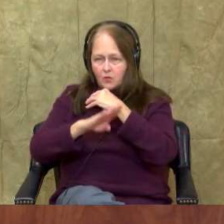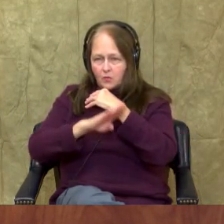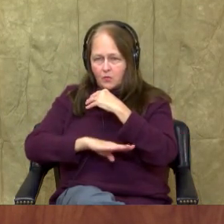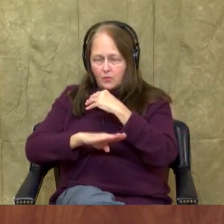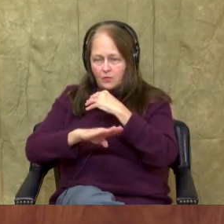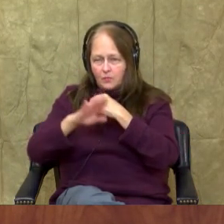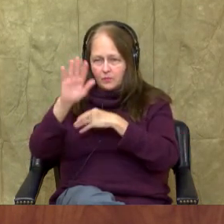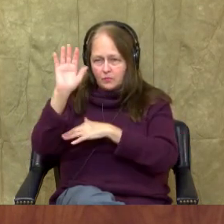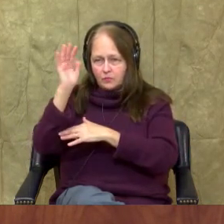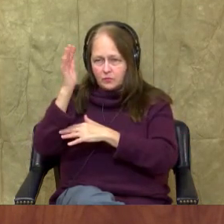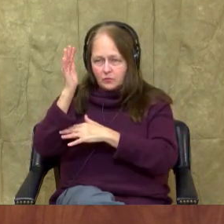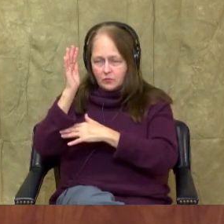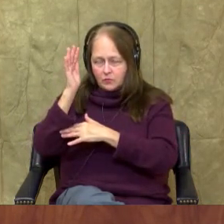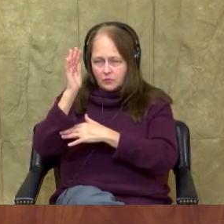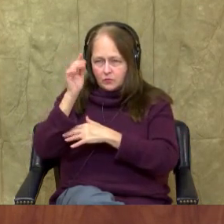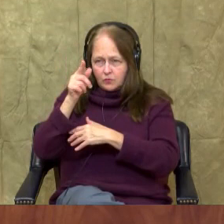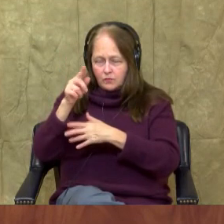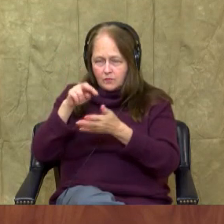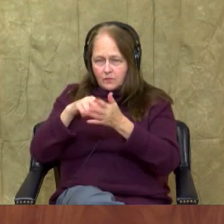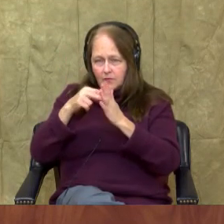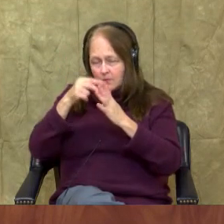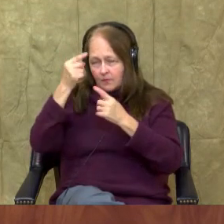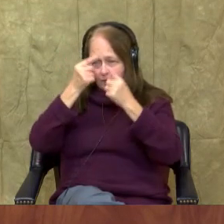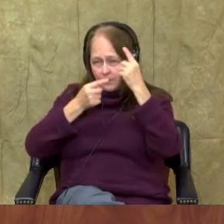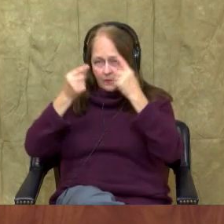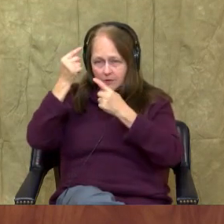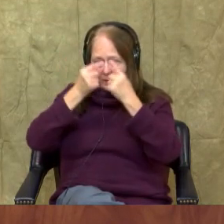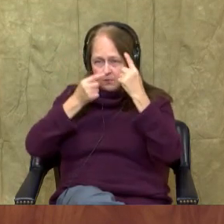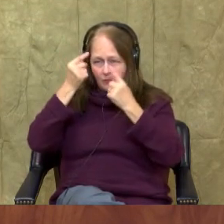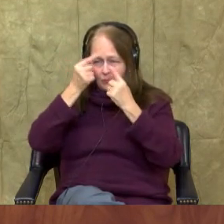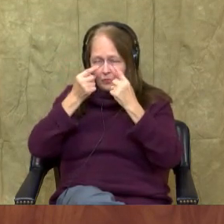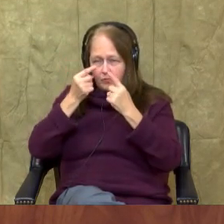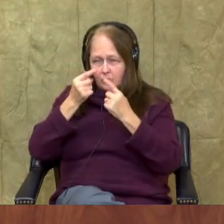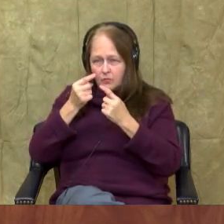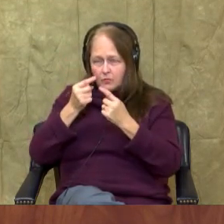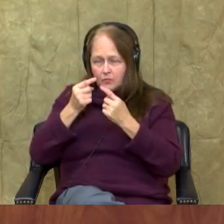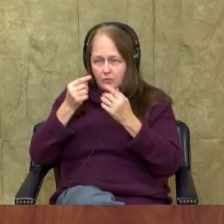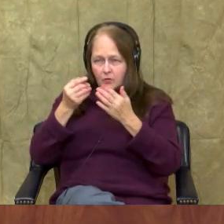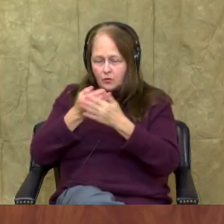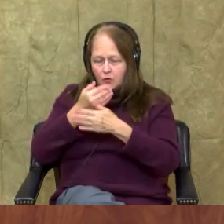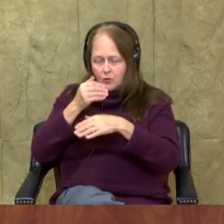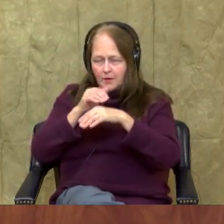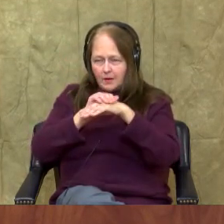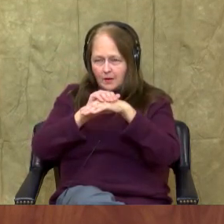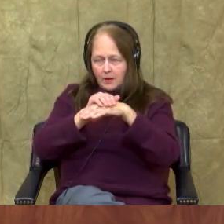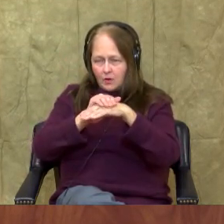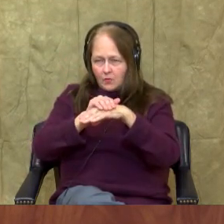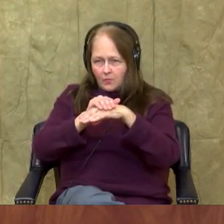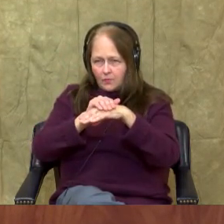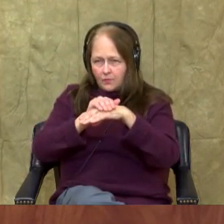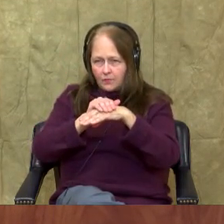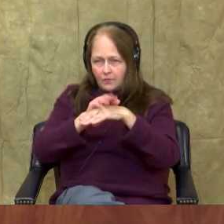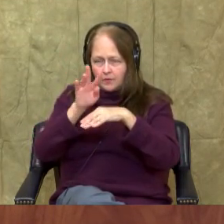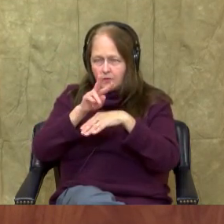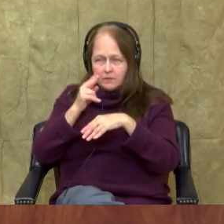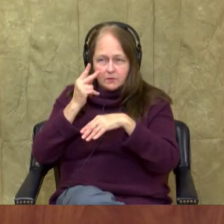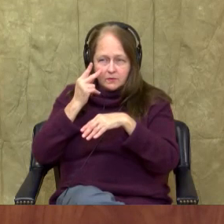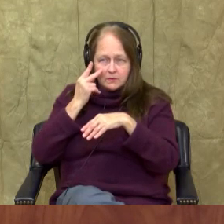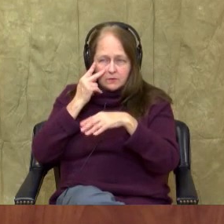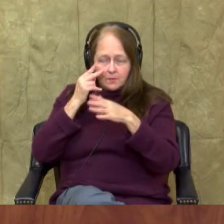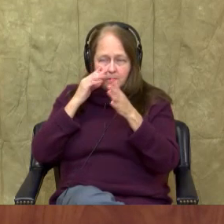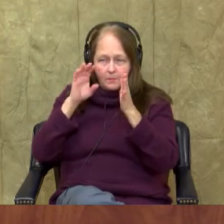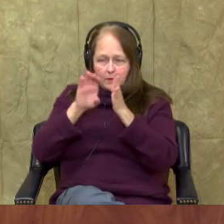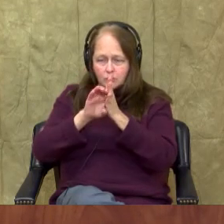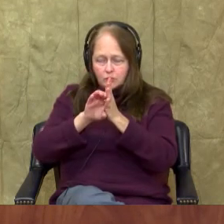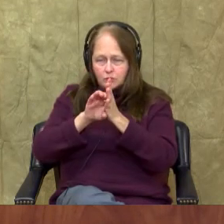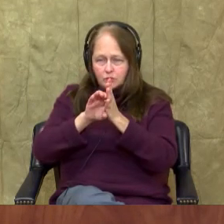what does that mean? So if we're thinking about this, we have New England. If you've ever seen pictures, this is